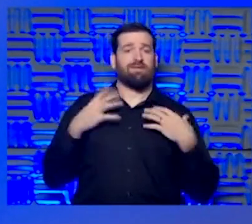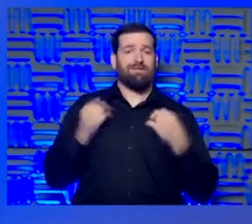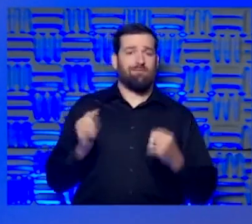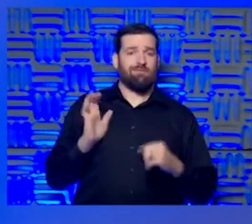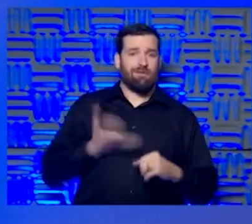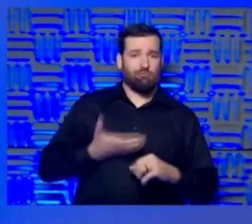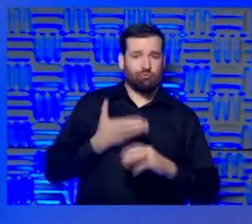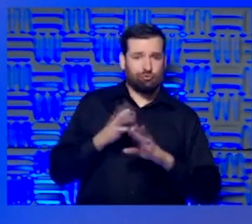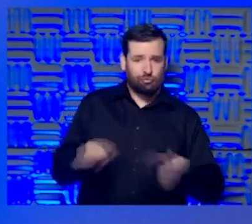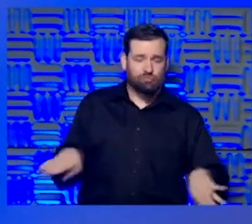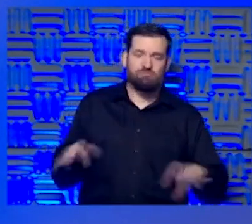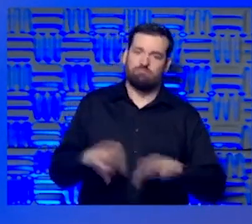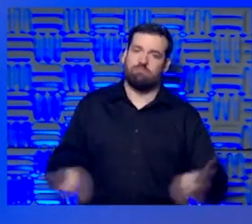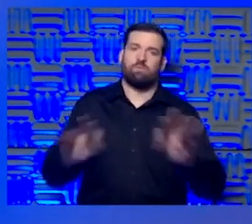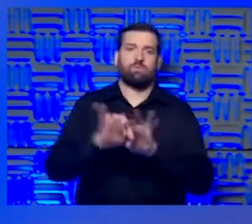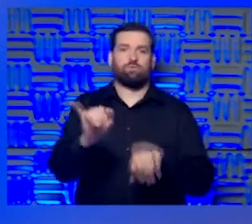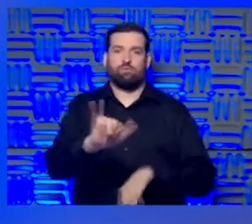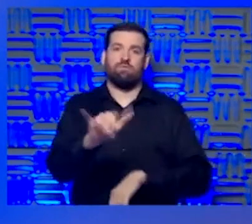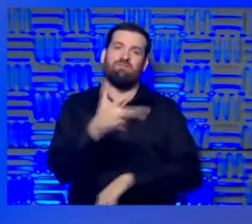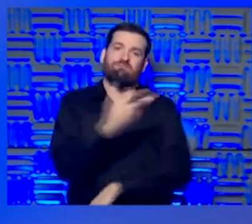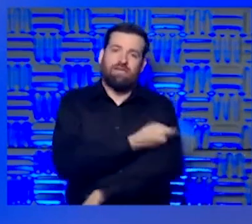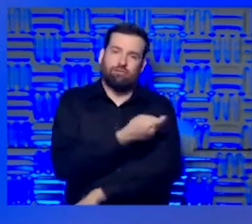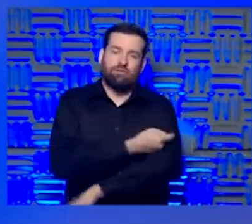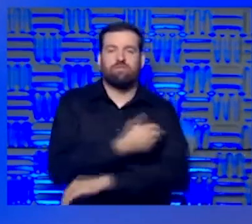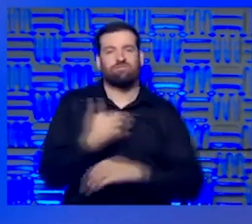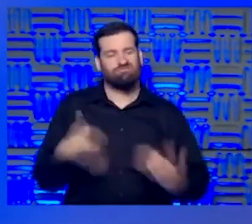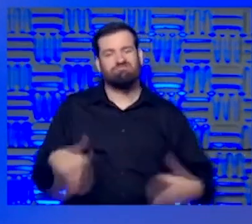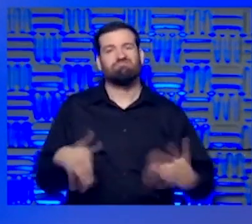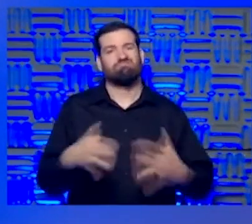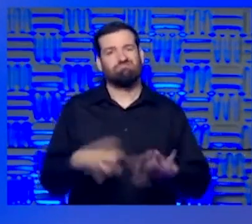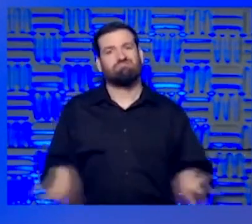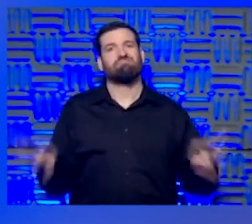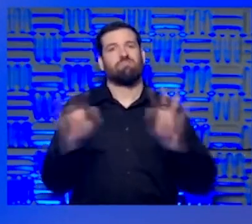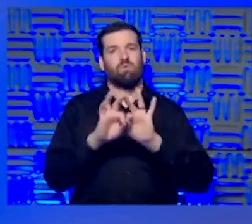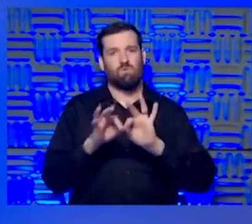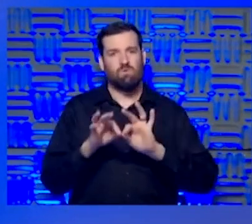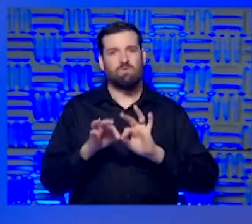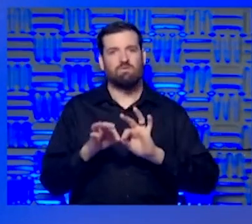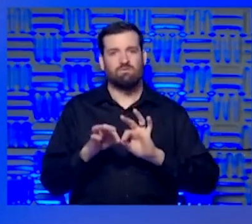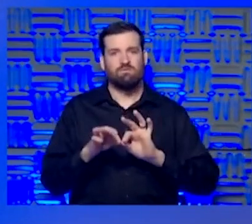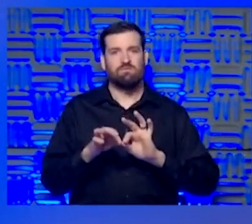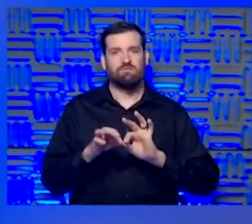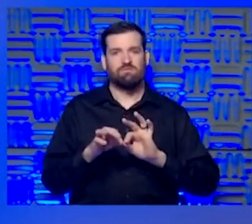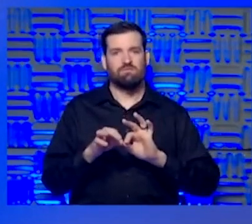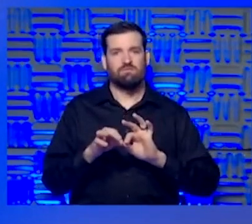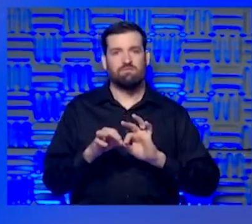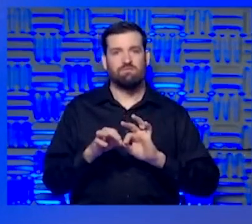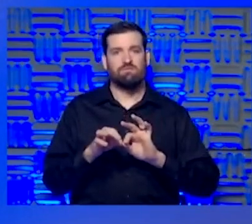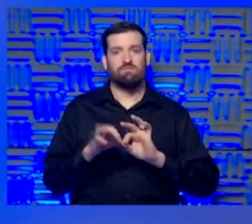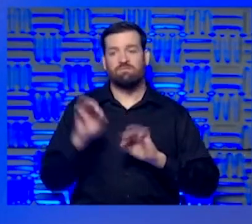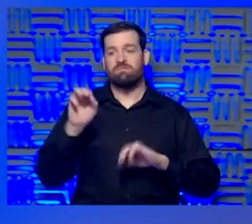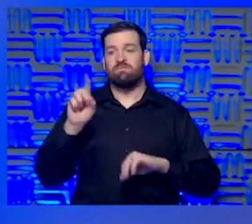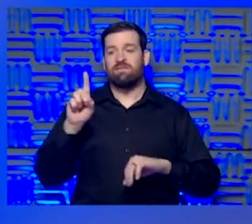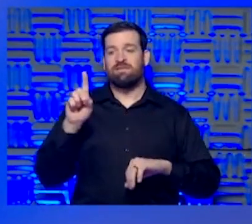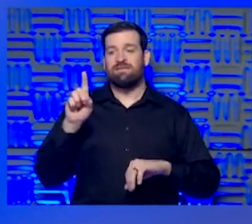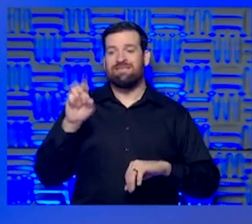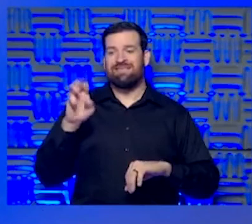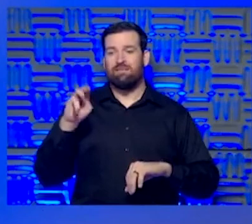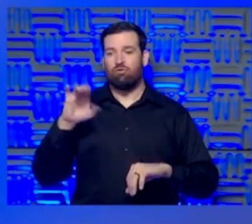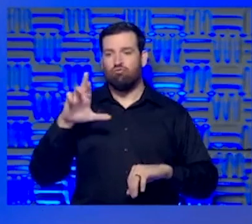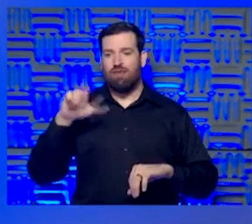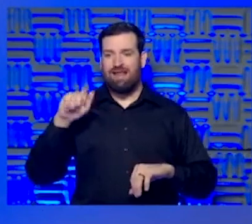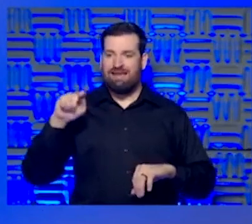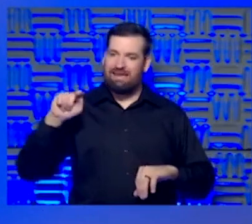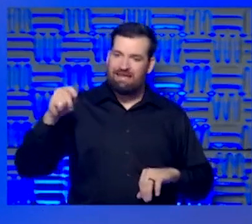are needed as well. Vaccinations are very important. Yep. In the Democratic Republic of the Congo, they're dealing